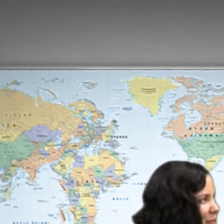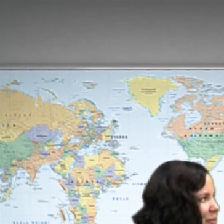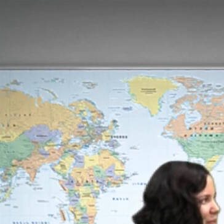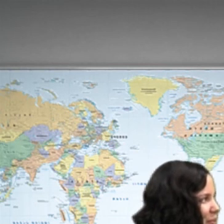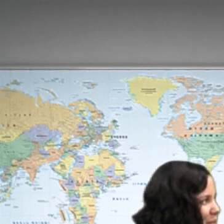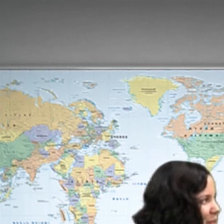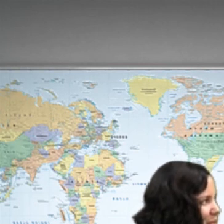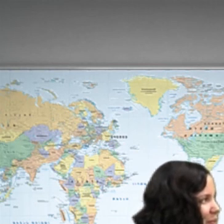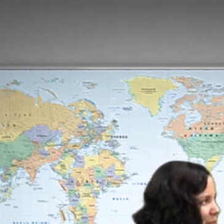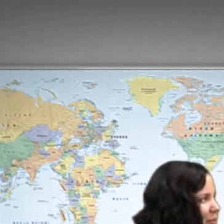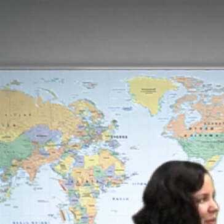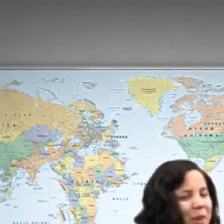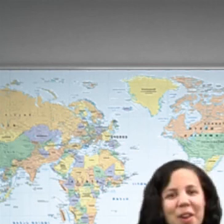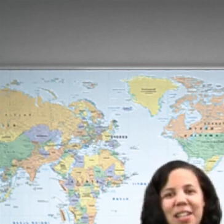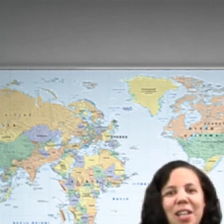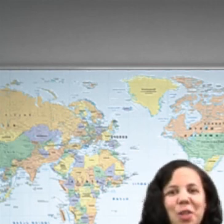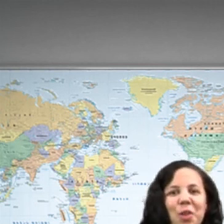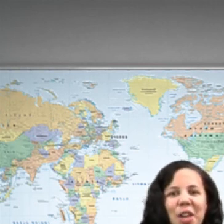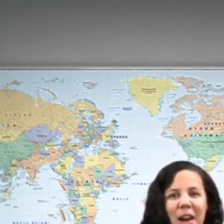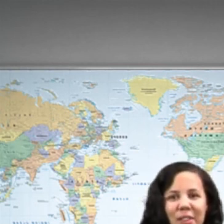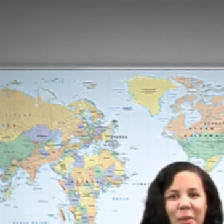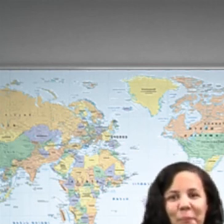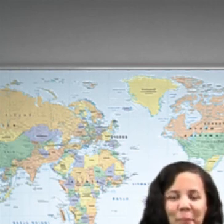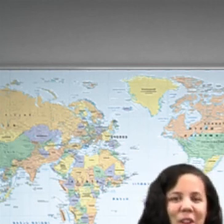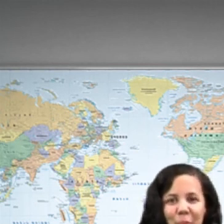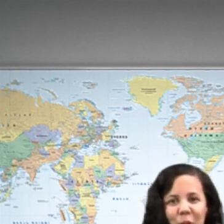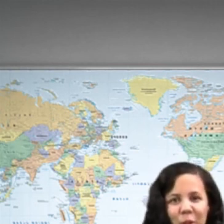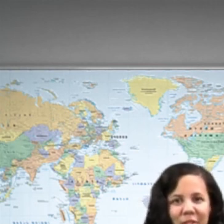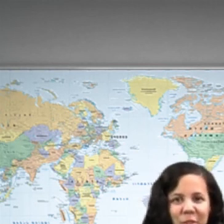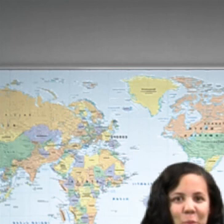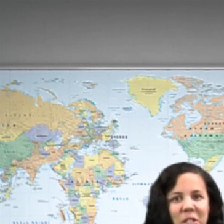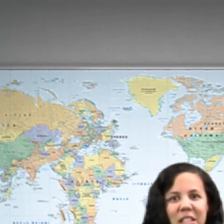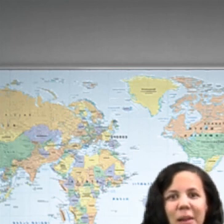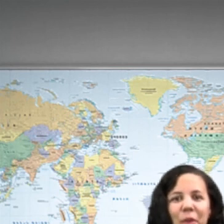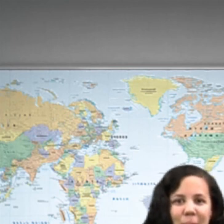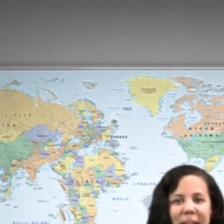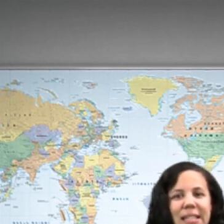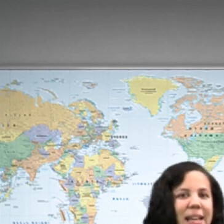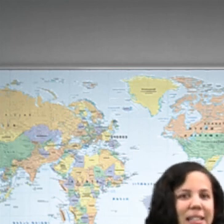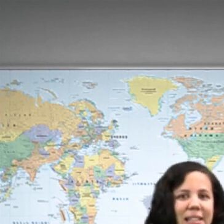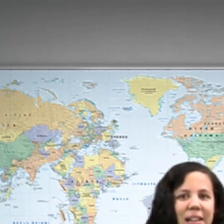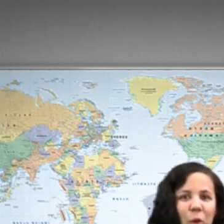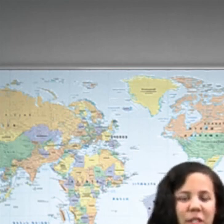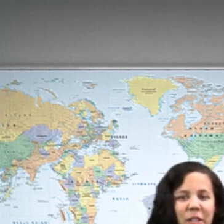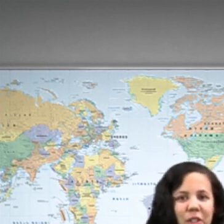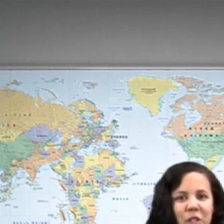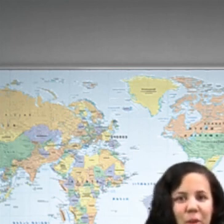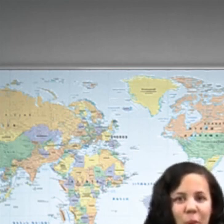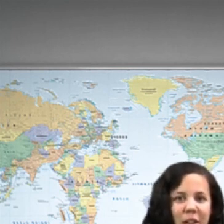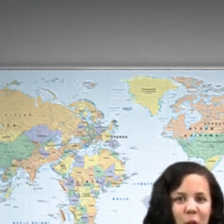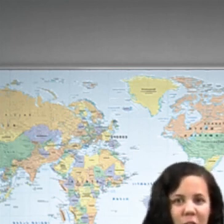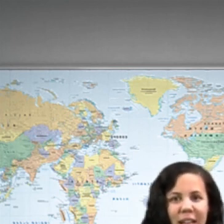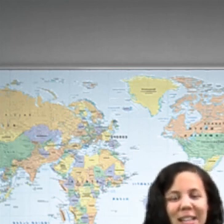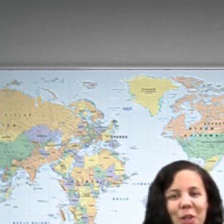remember to wash your hands. All right. So there you have it. Very beautiful advice from your teacher. Remain sanitized and always make sure that you